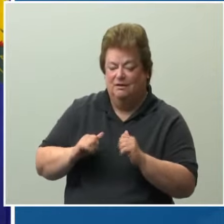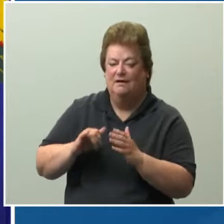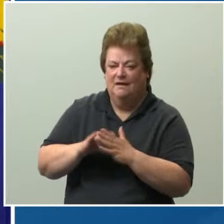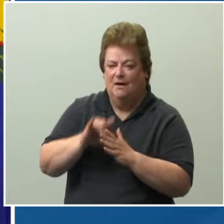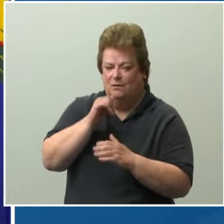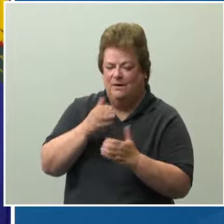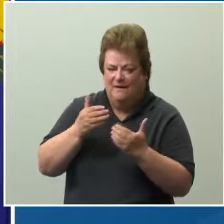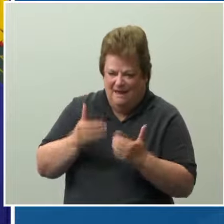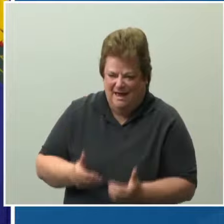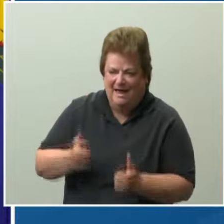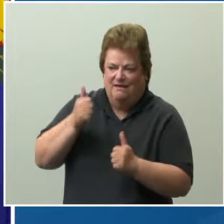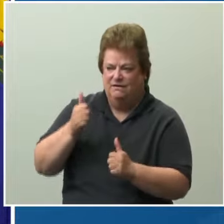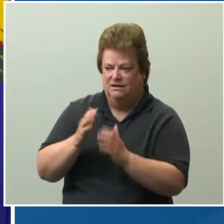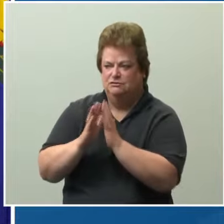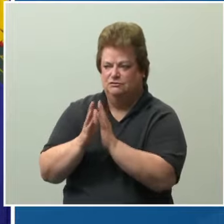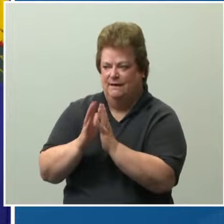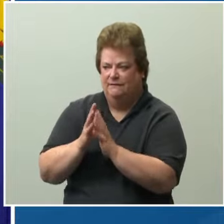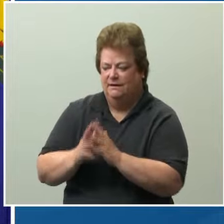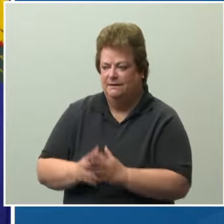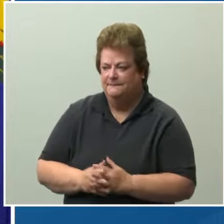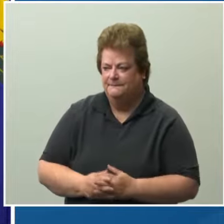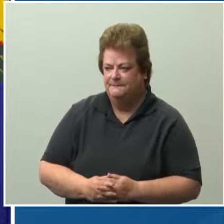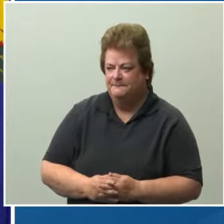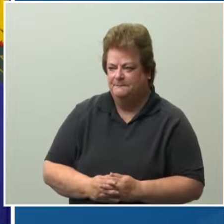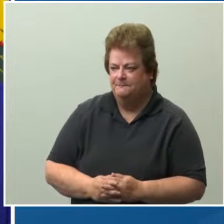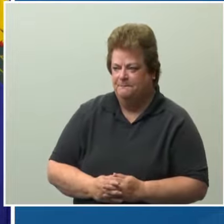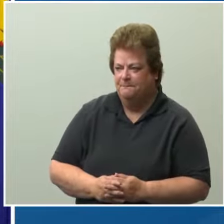volumes of traffic.